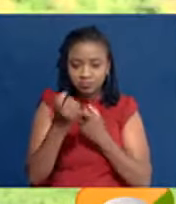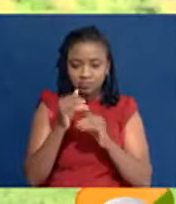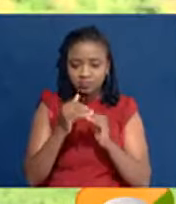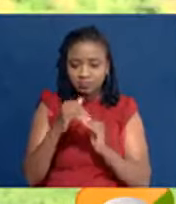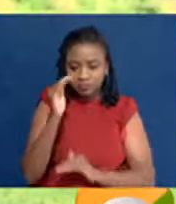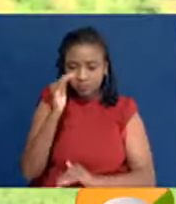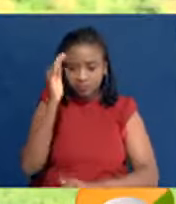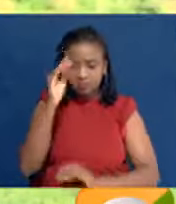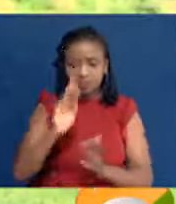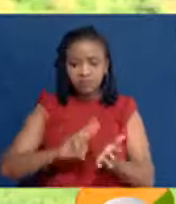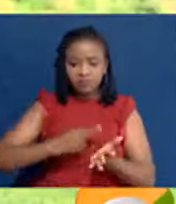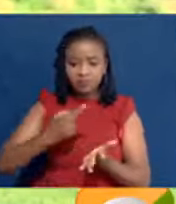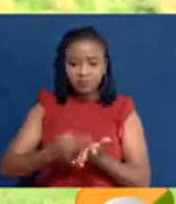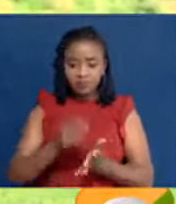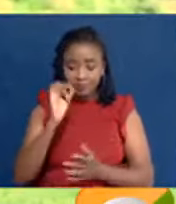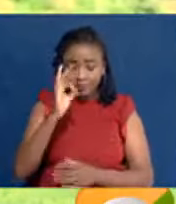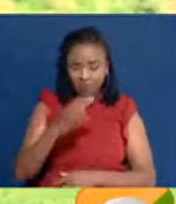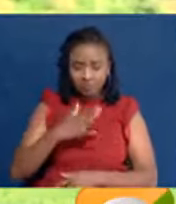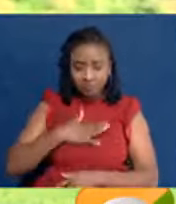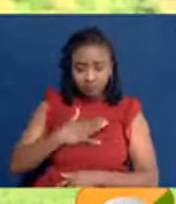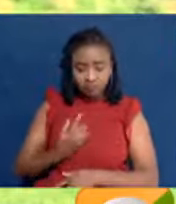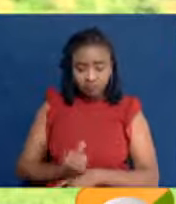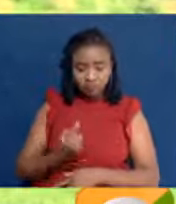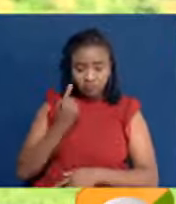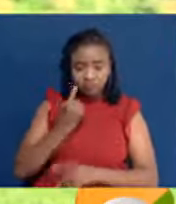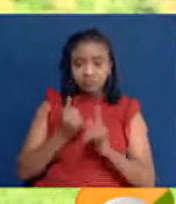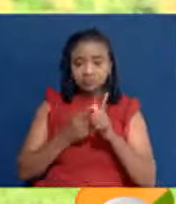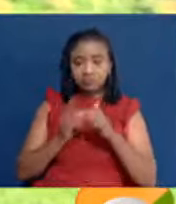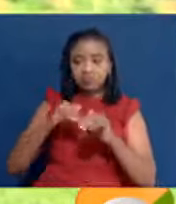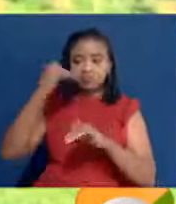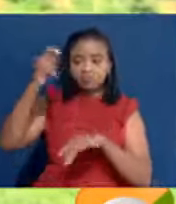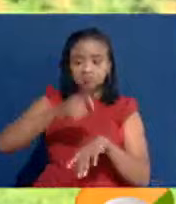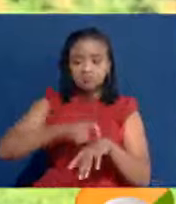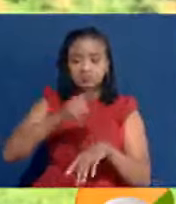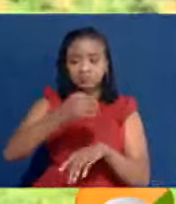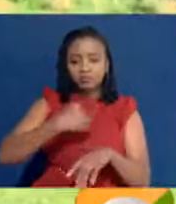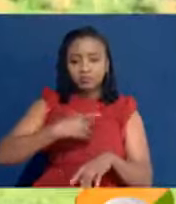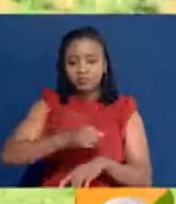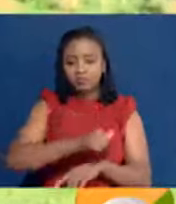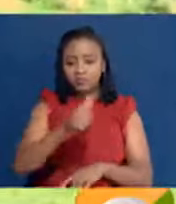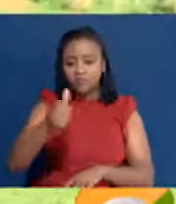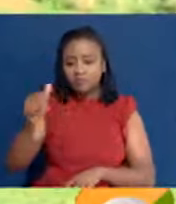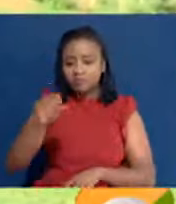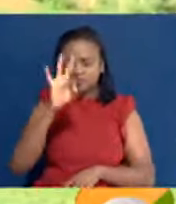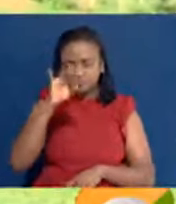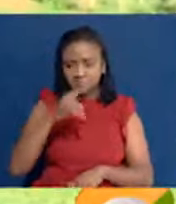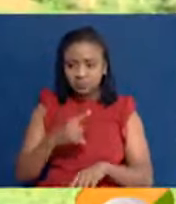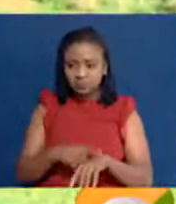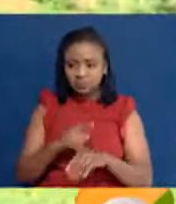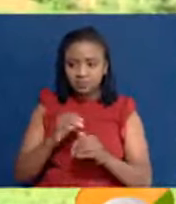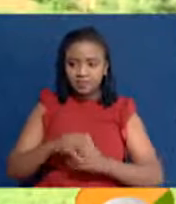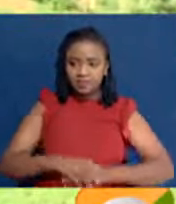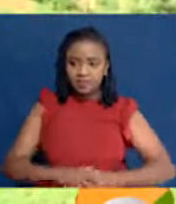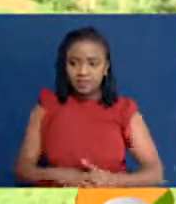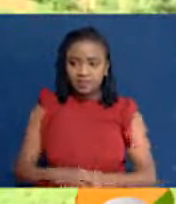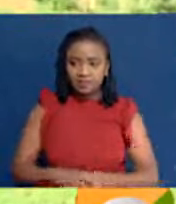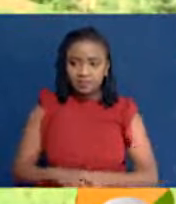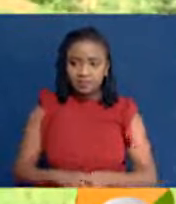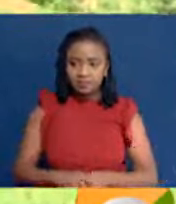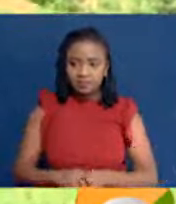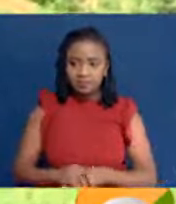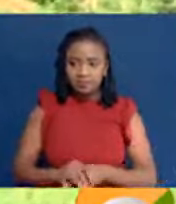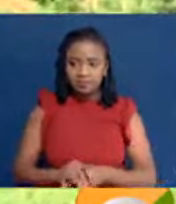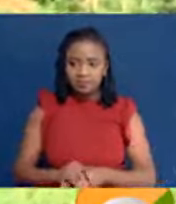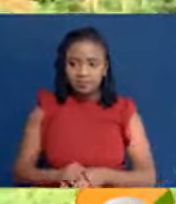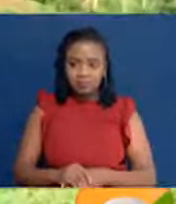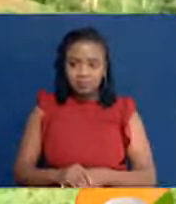stream. If this is a stream of income, hopefully next time you have three times more by the time this grant is finished. So there's a sense